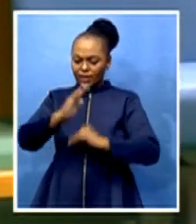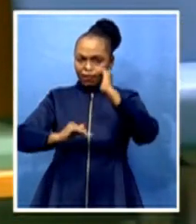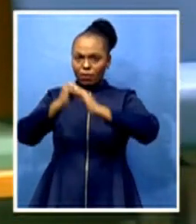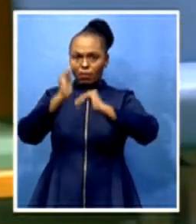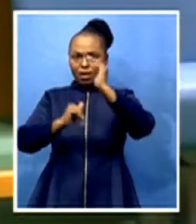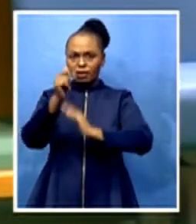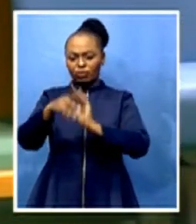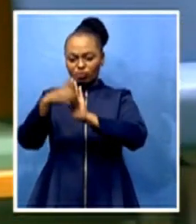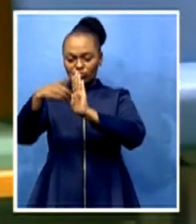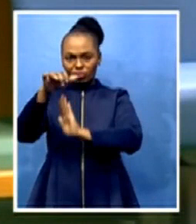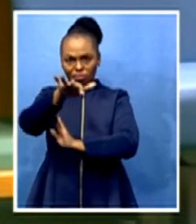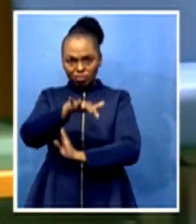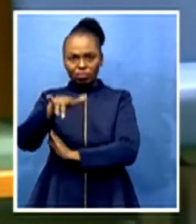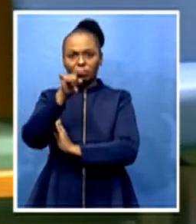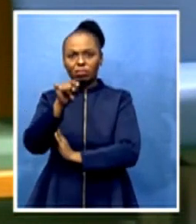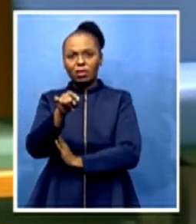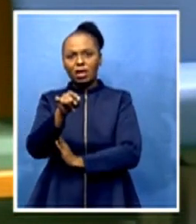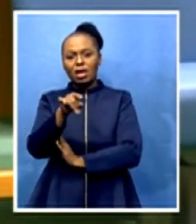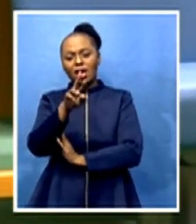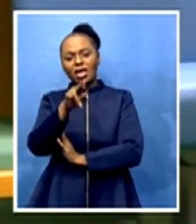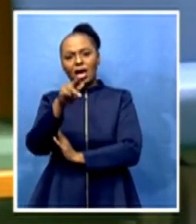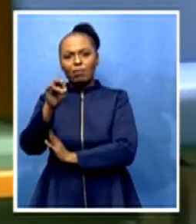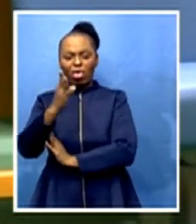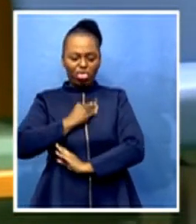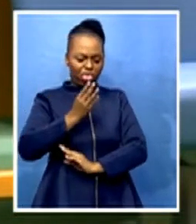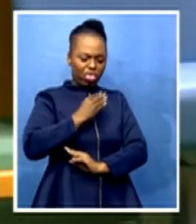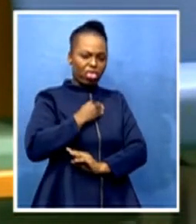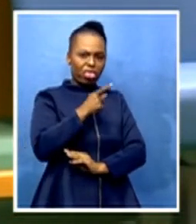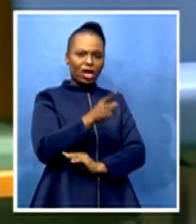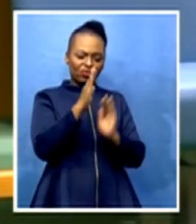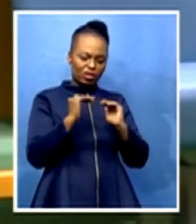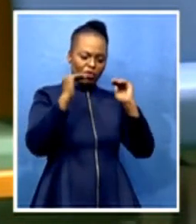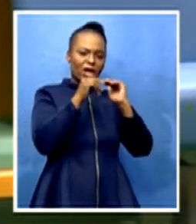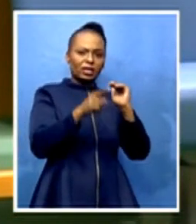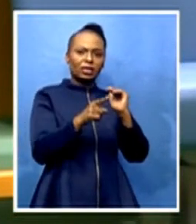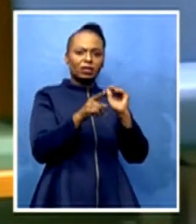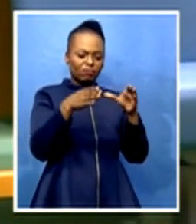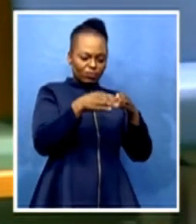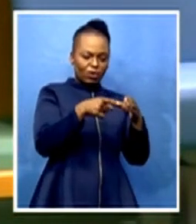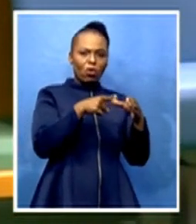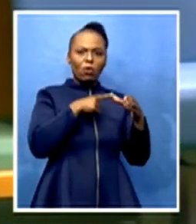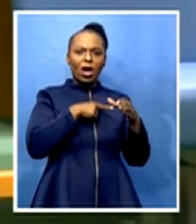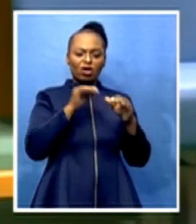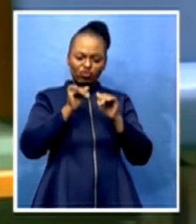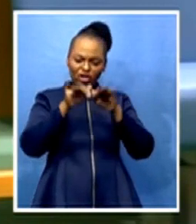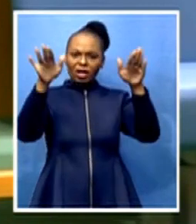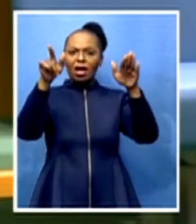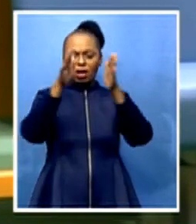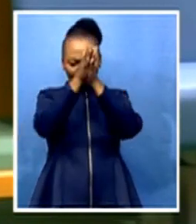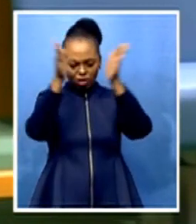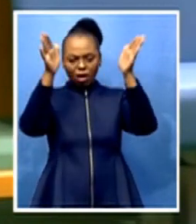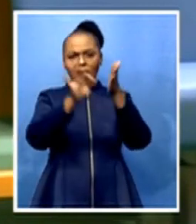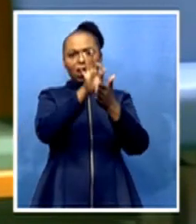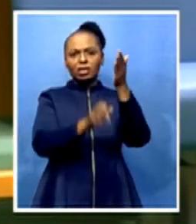undermine the democratic reforms following the general elections held on 8 November 2020. South Africa therefore